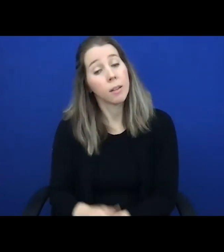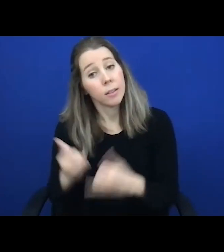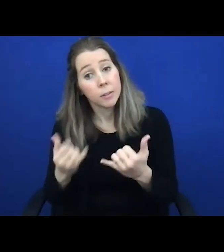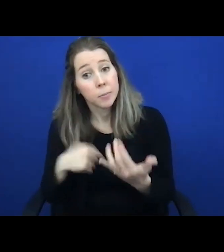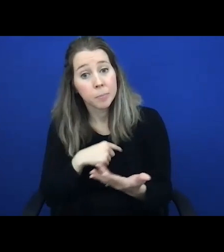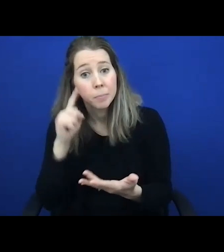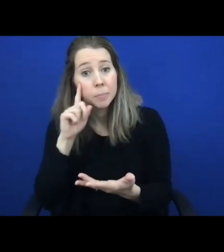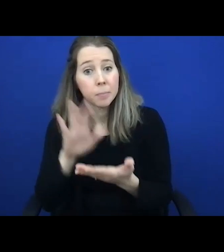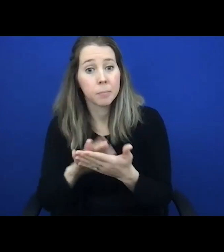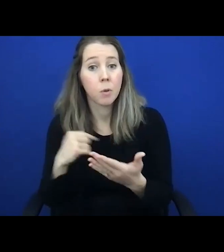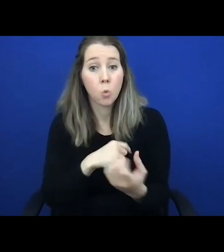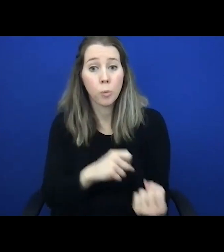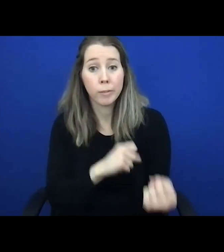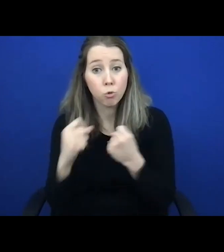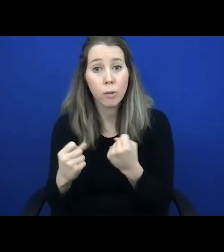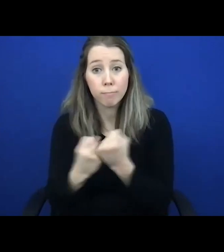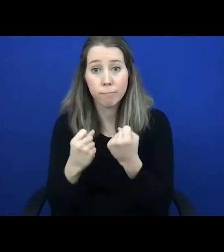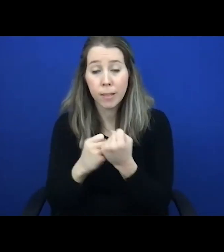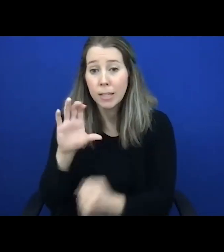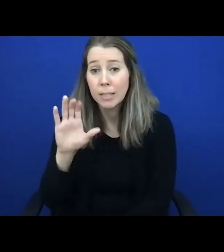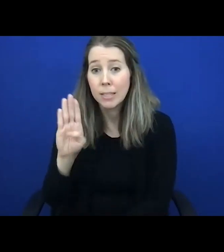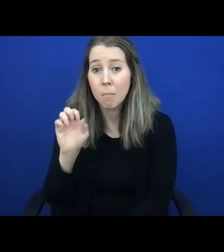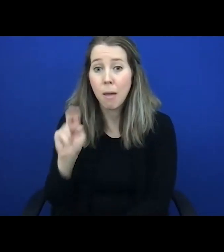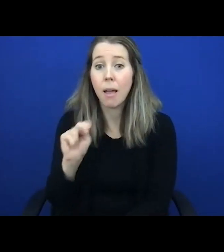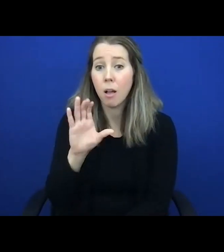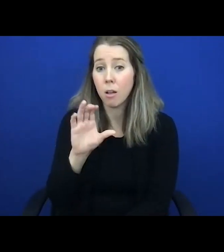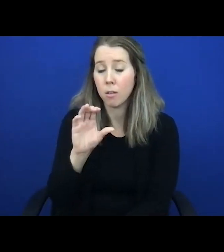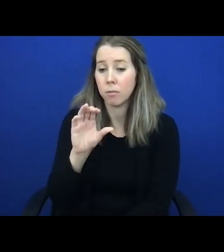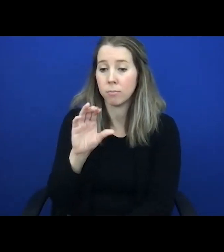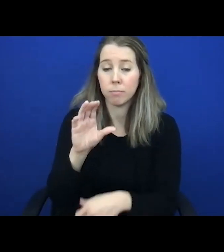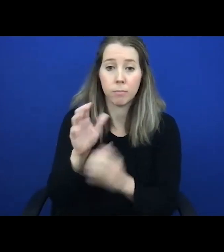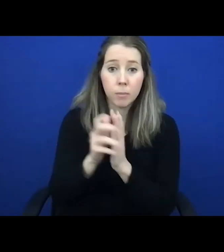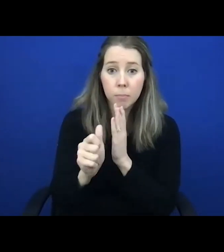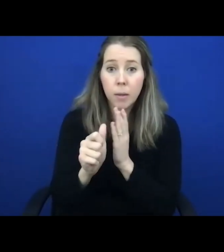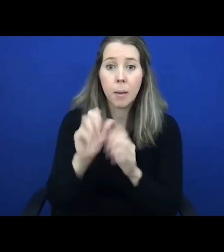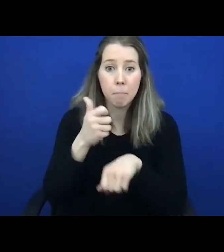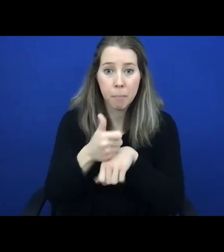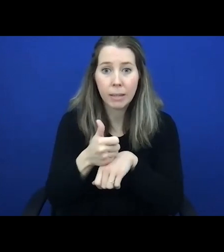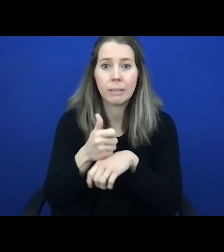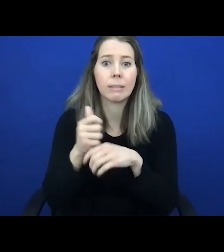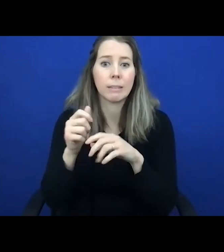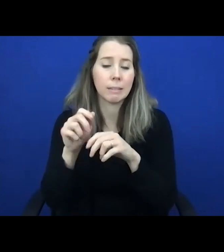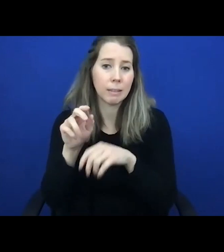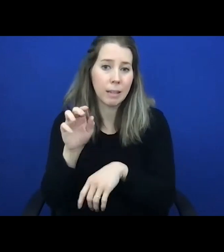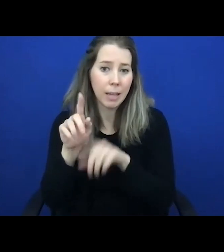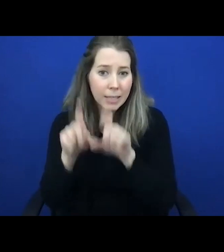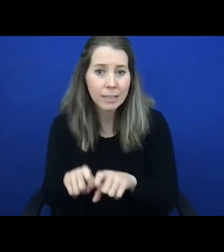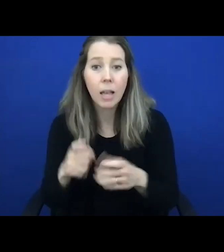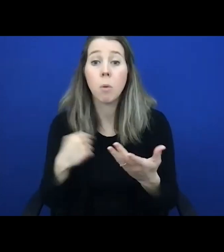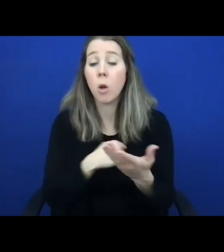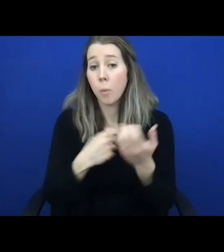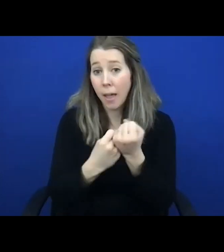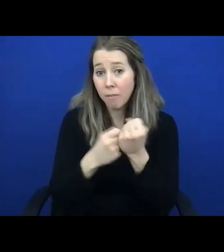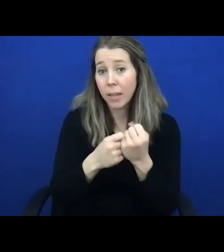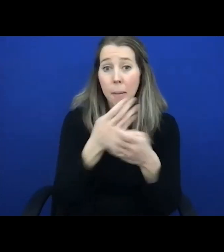strong advocate, we've been a member of CBAN, the Competency-Based Education Network, since its inception. We advocate on the public policy